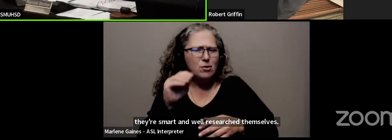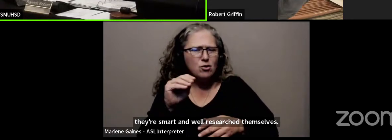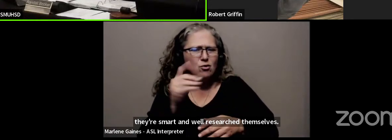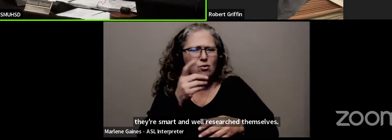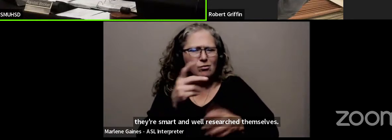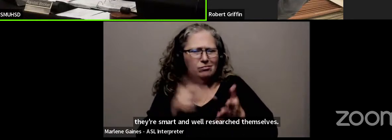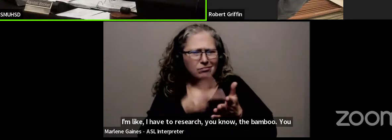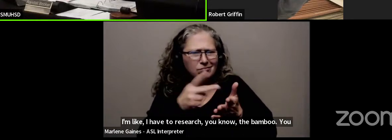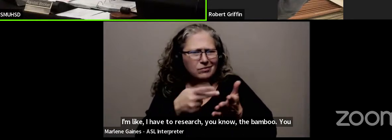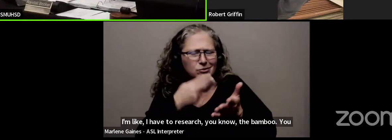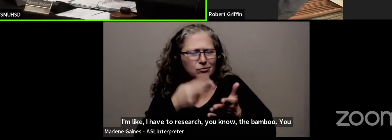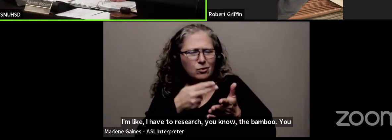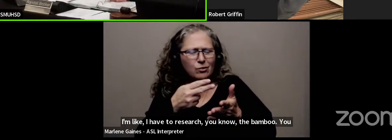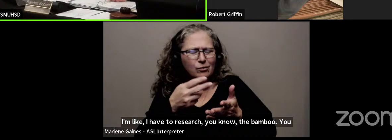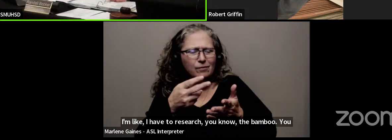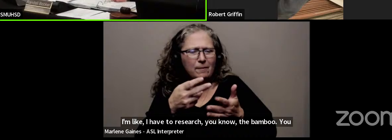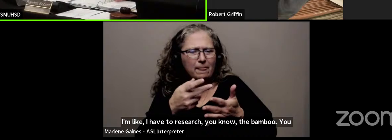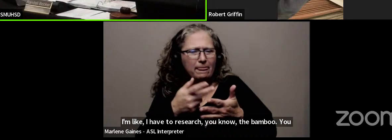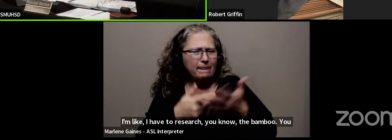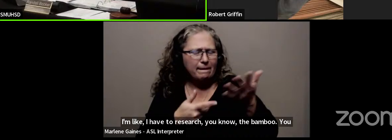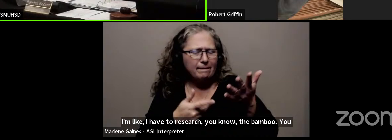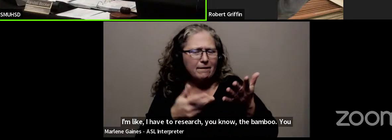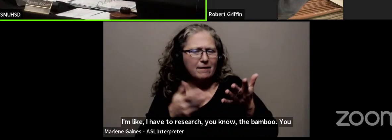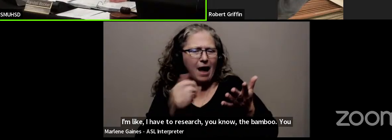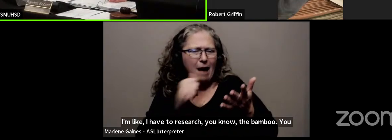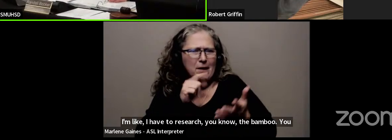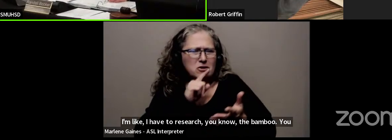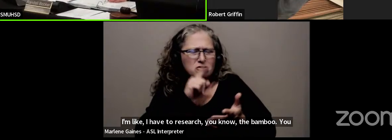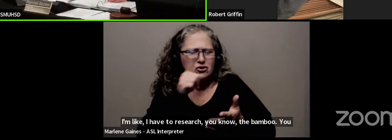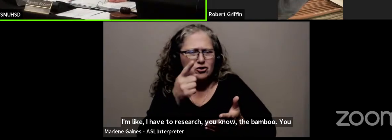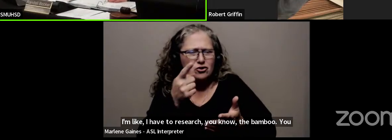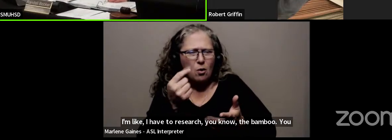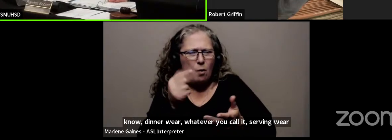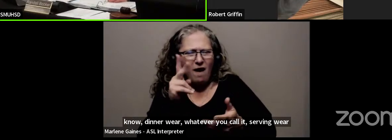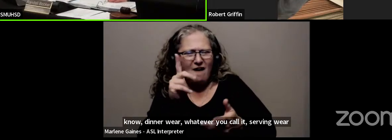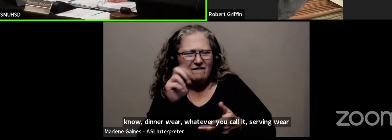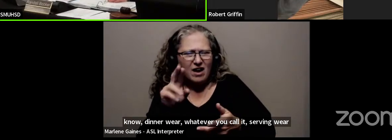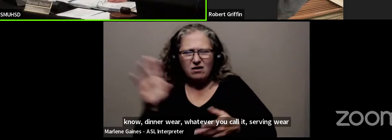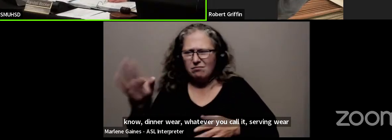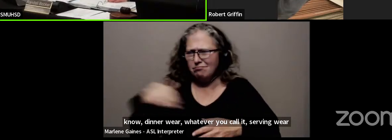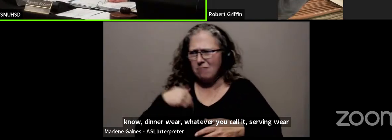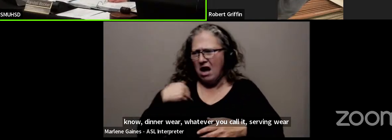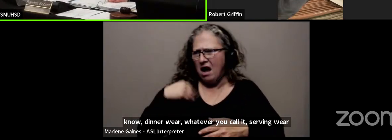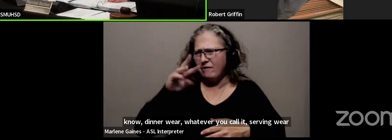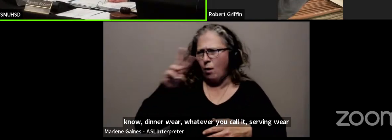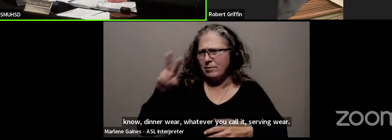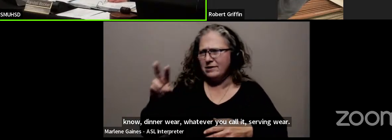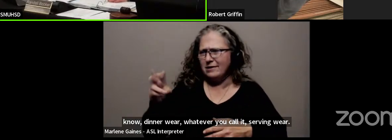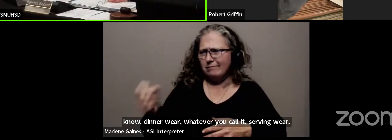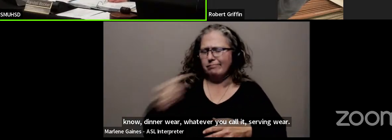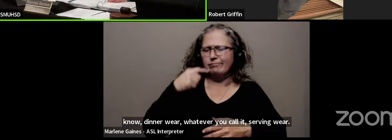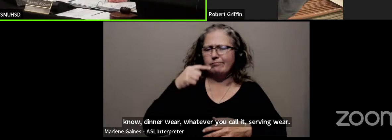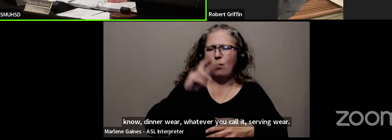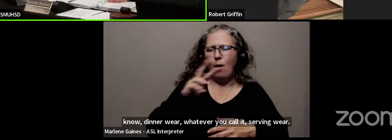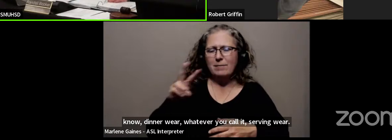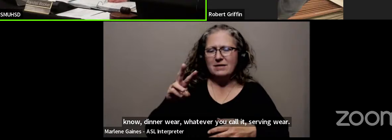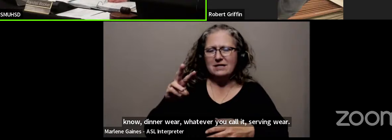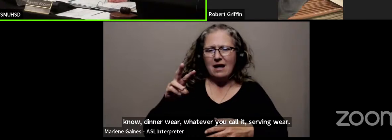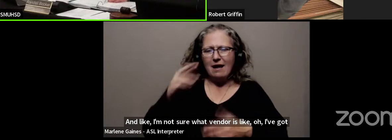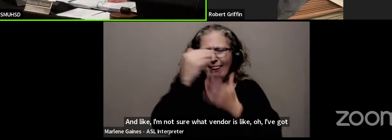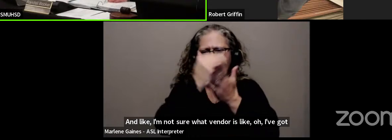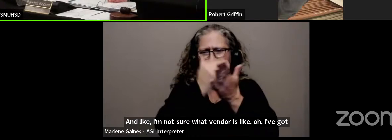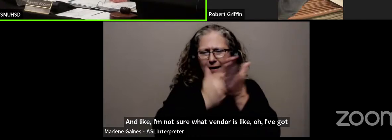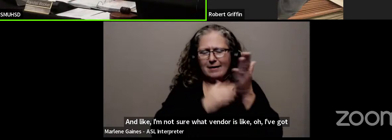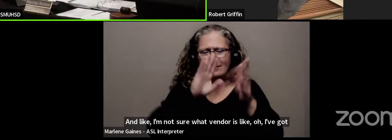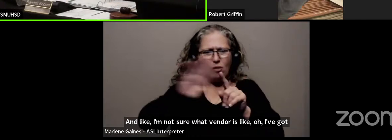dinnerware, whatever you call it, servingware. And I'm not sure what vendor. He's like, oh, I've got this website. And they sent me the website right there, the listing of all